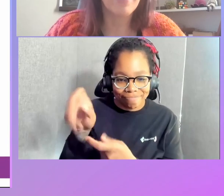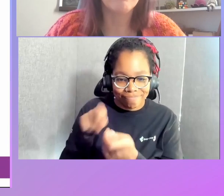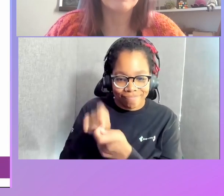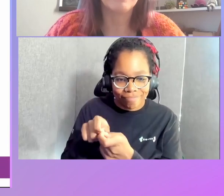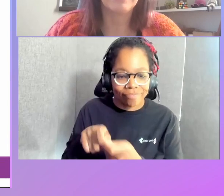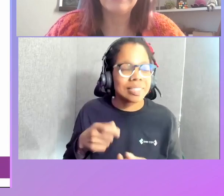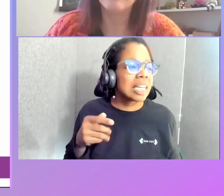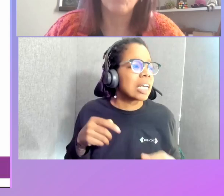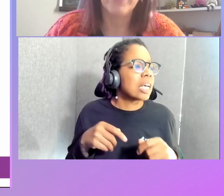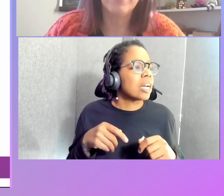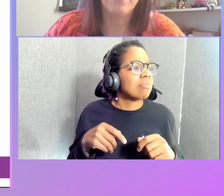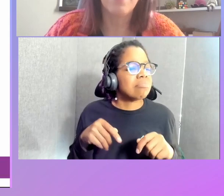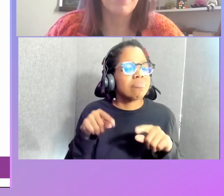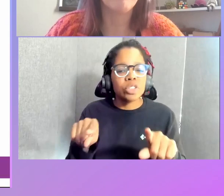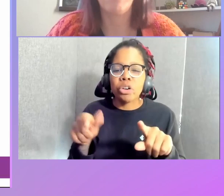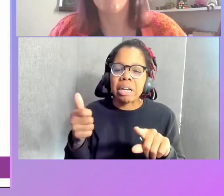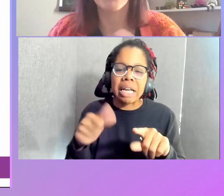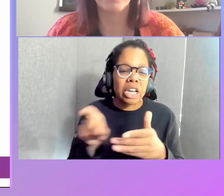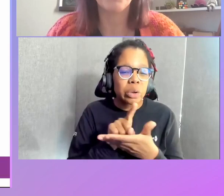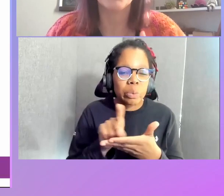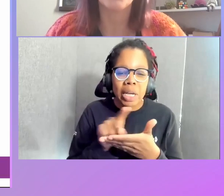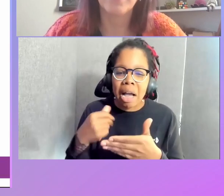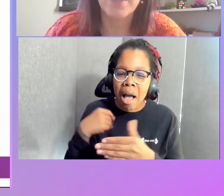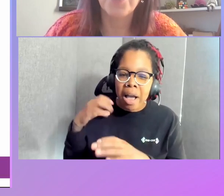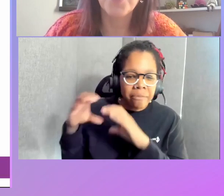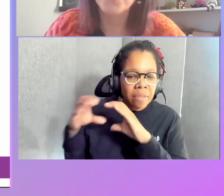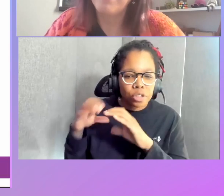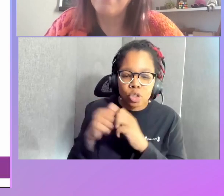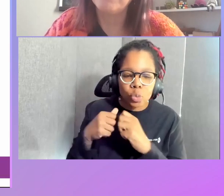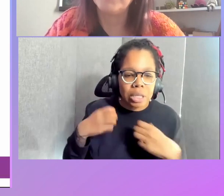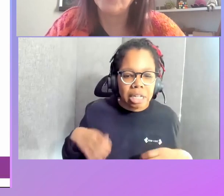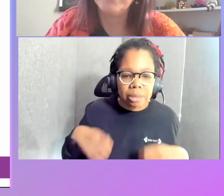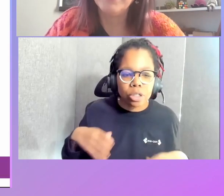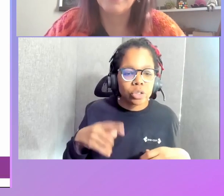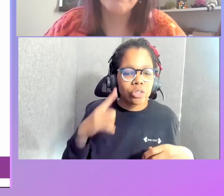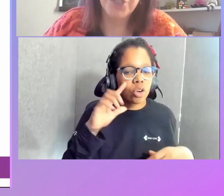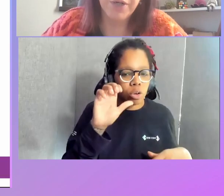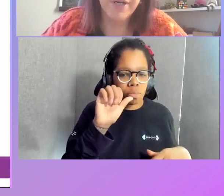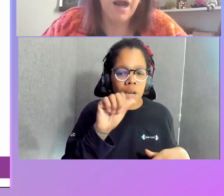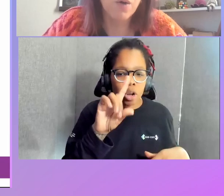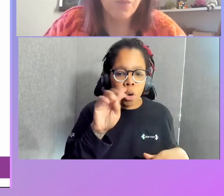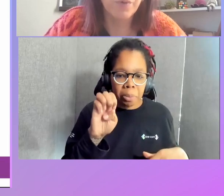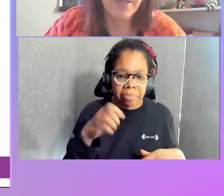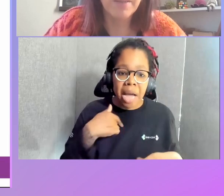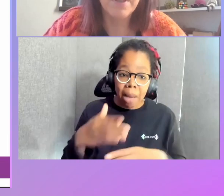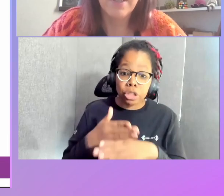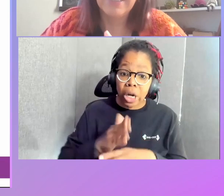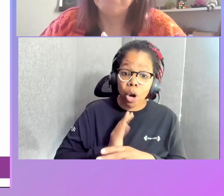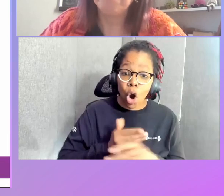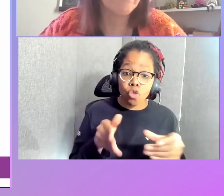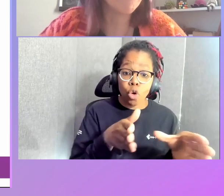Probably throughout any given week, I'm having conversations with customers on behalf of Adobe, and I'm sharing our